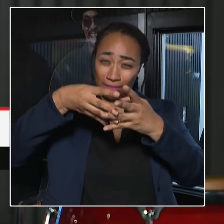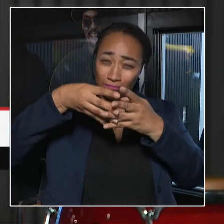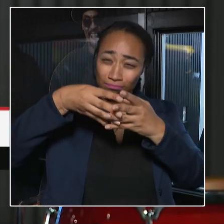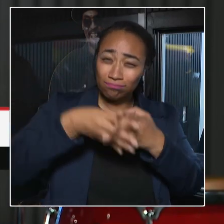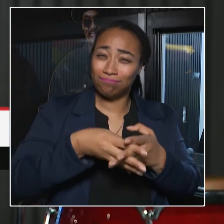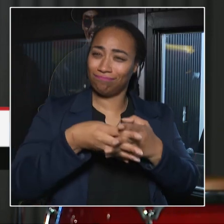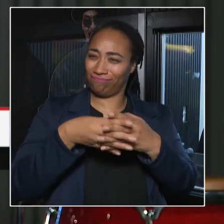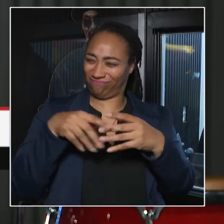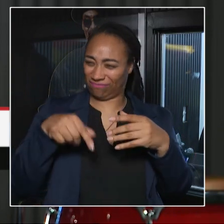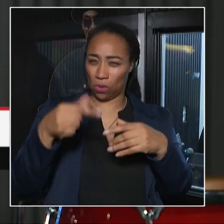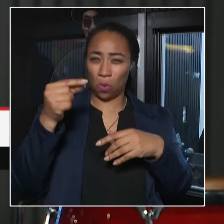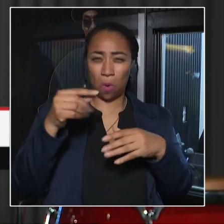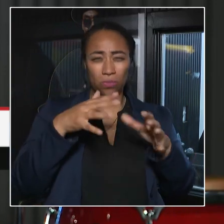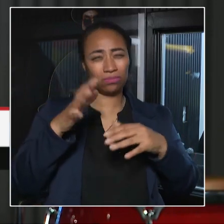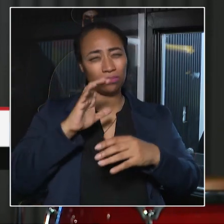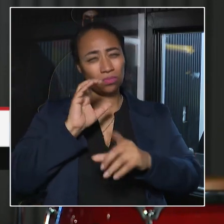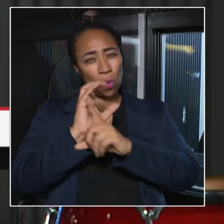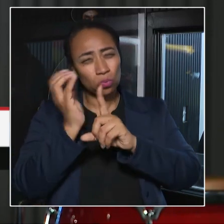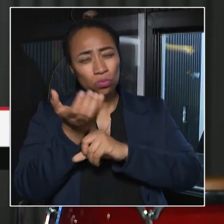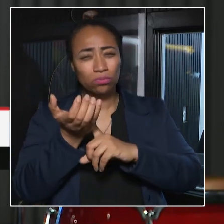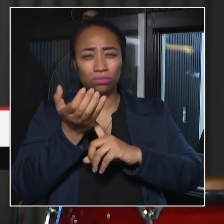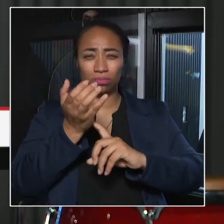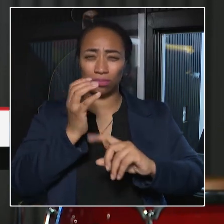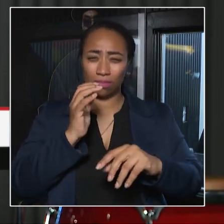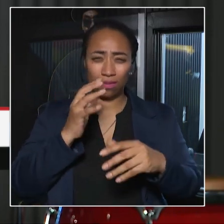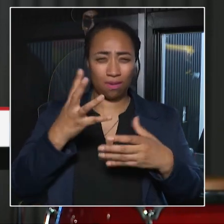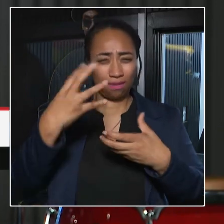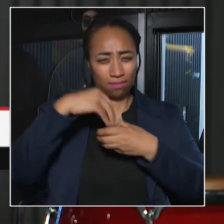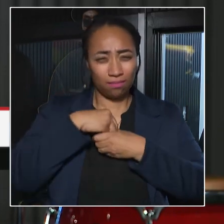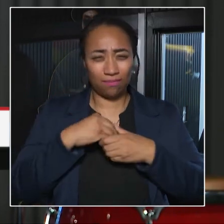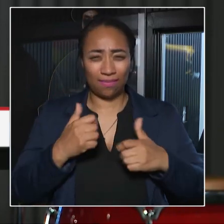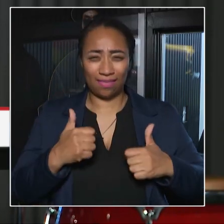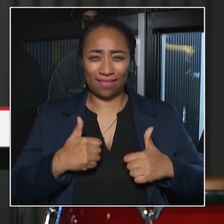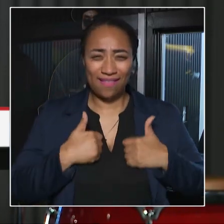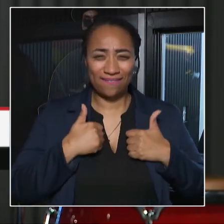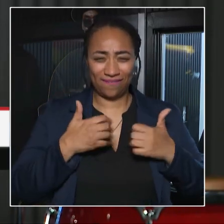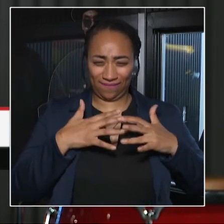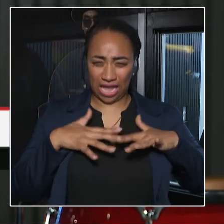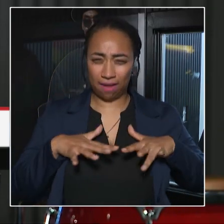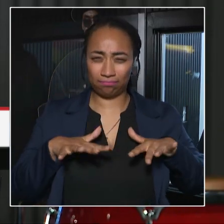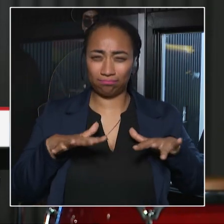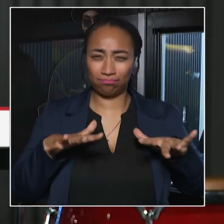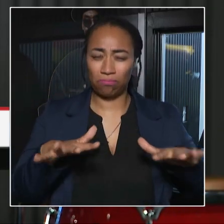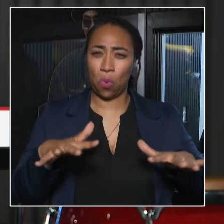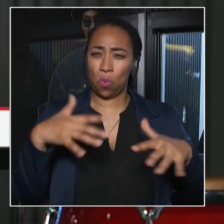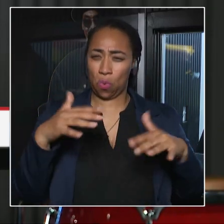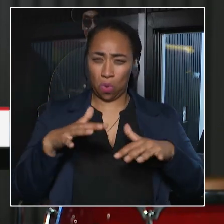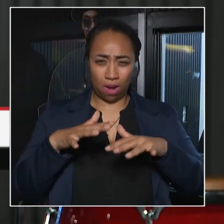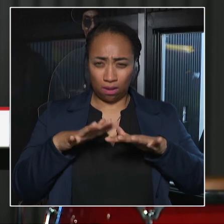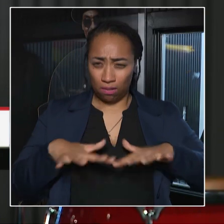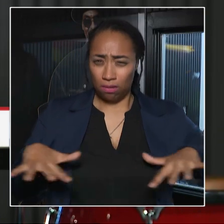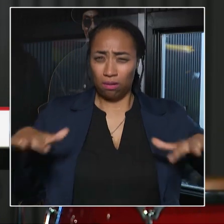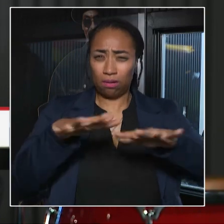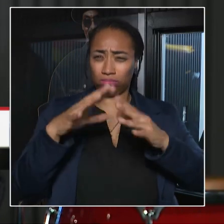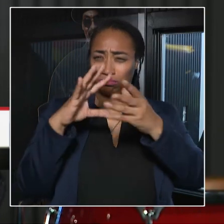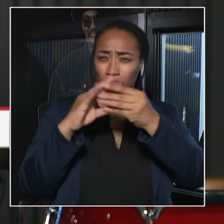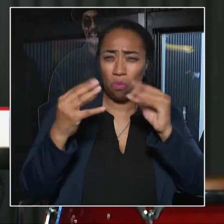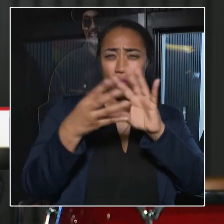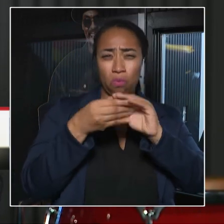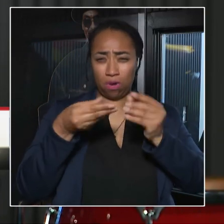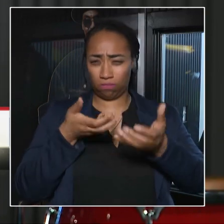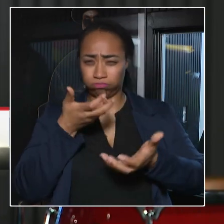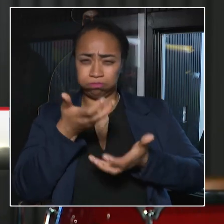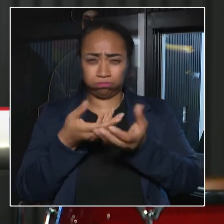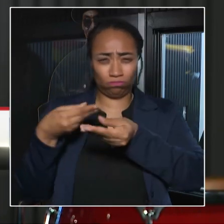of artists to the generation after that. And what I know about history is it can be